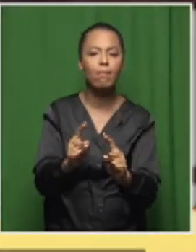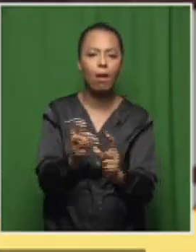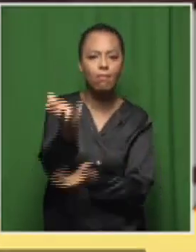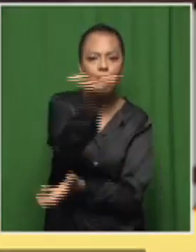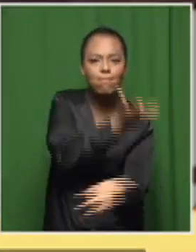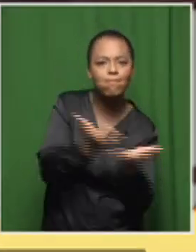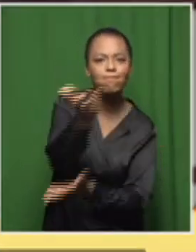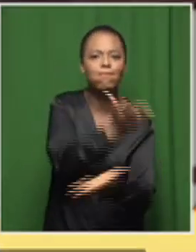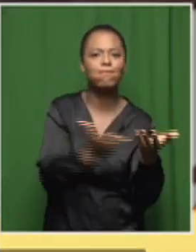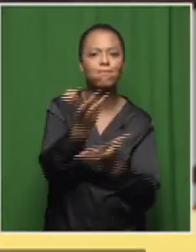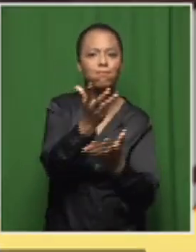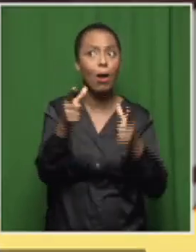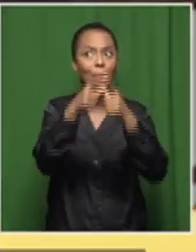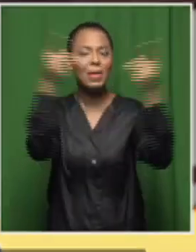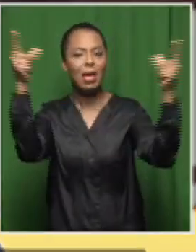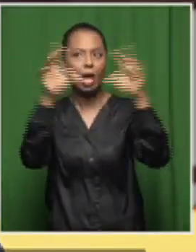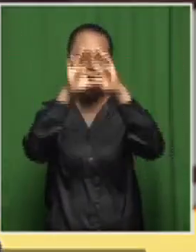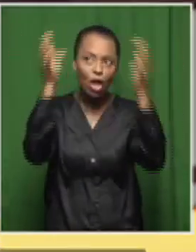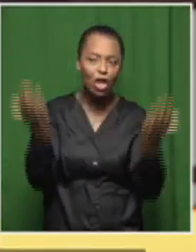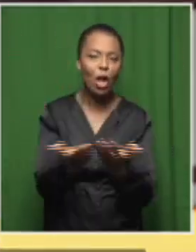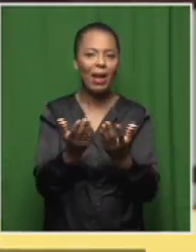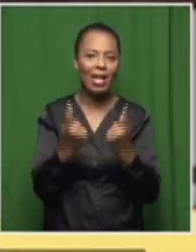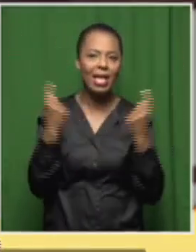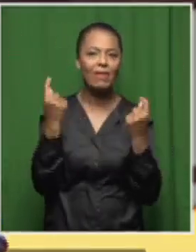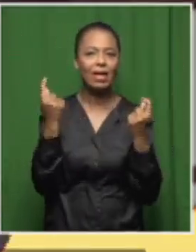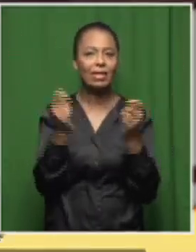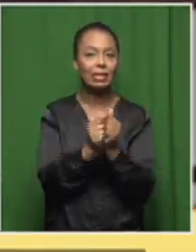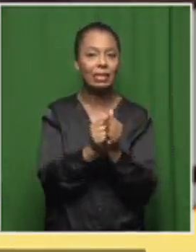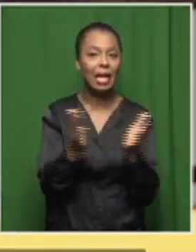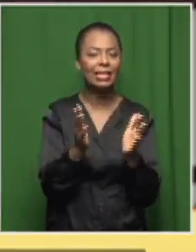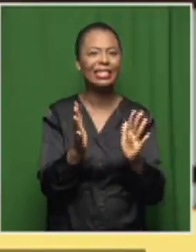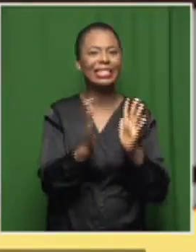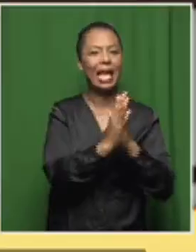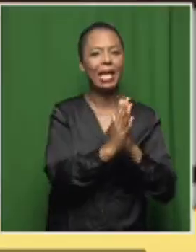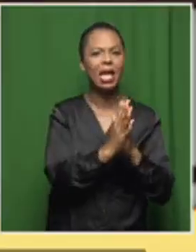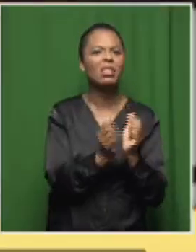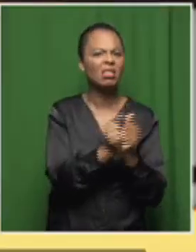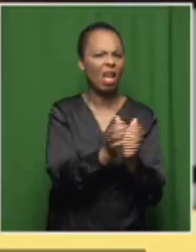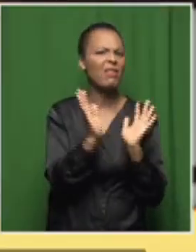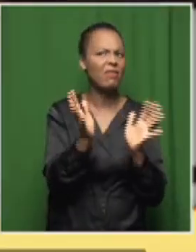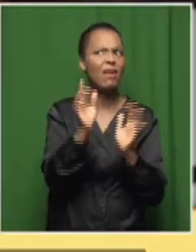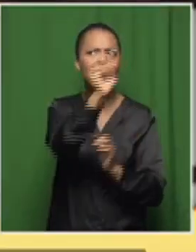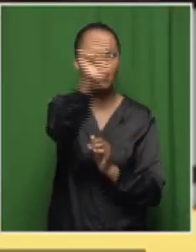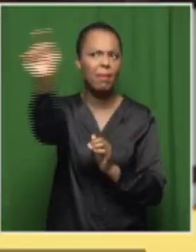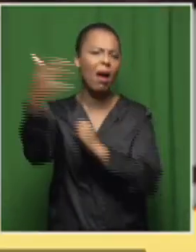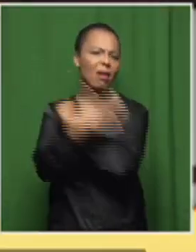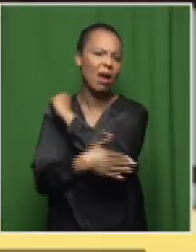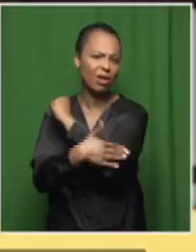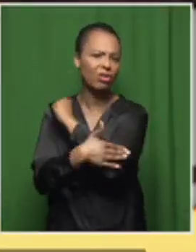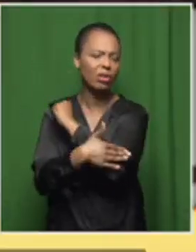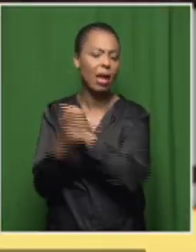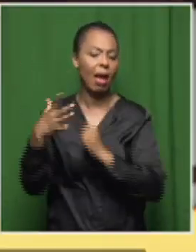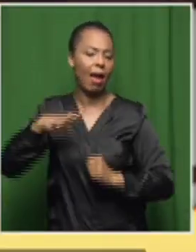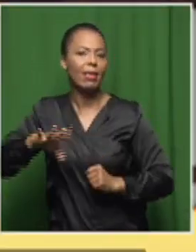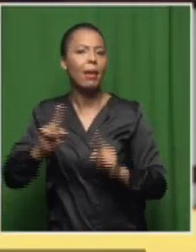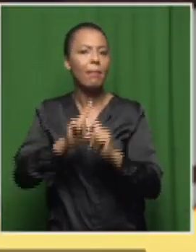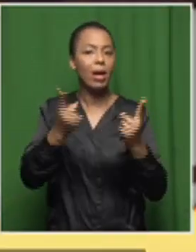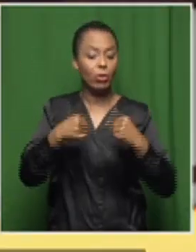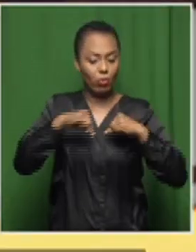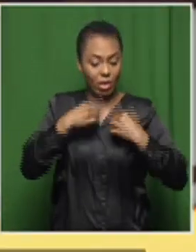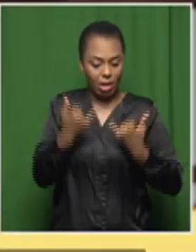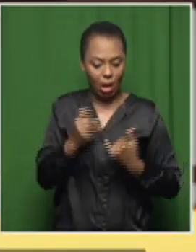global events. So the discussions will start at TEDx Johannesburg. I mean, they have started already around the world, but certainly we are coming at a time